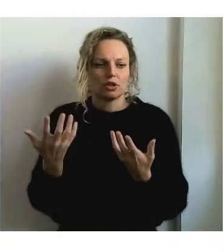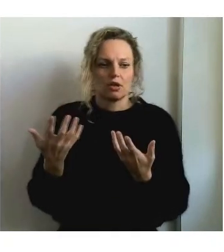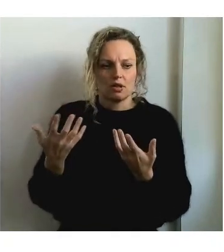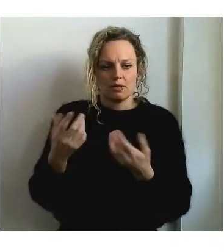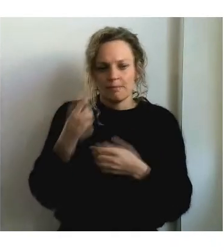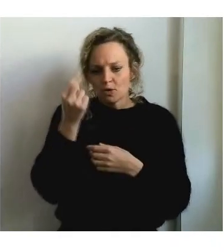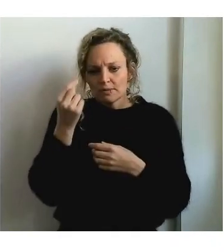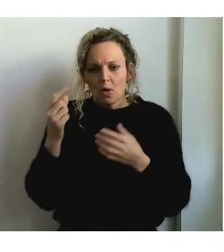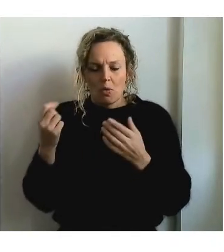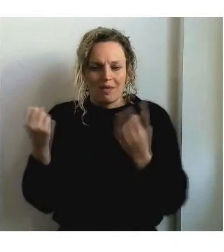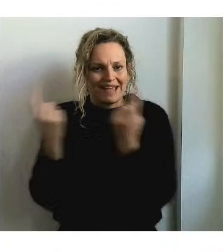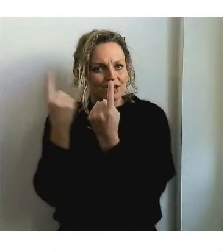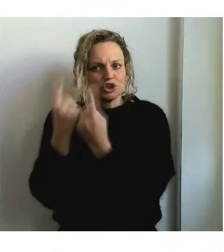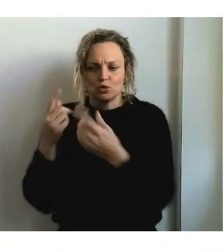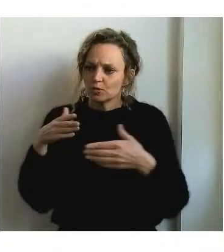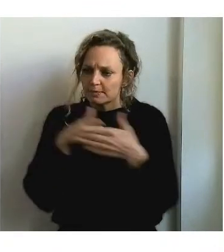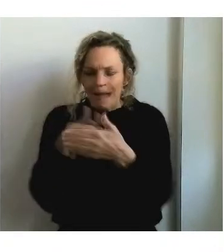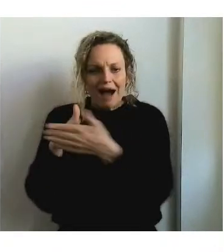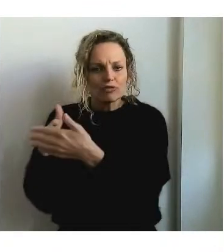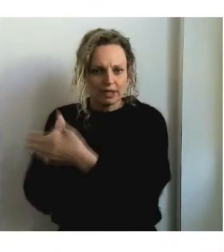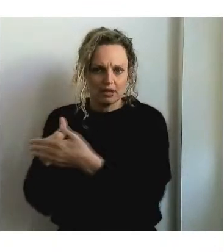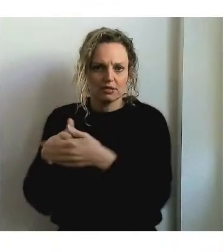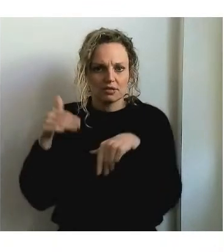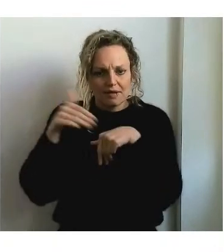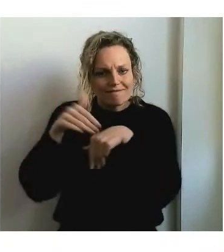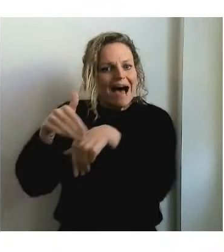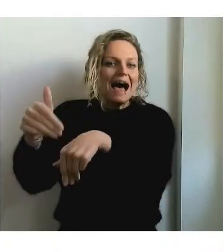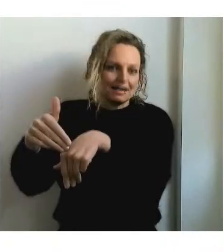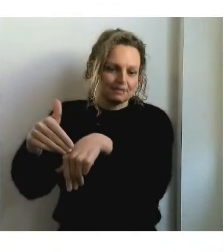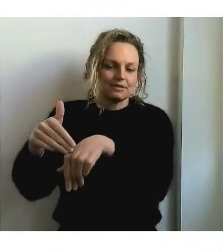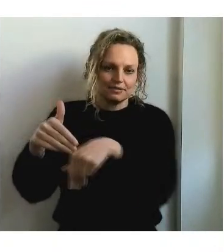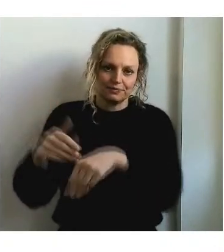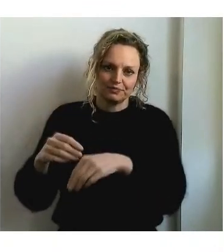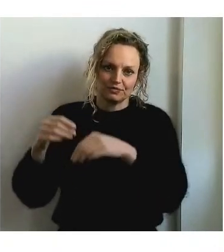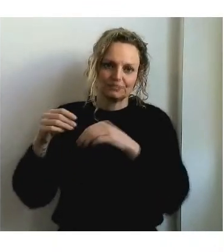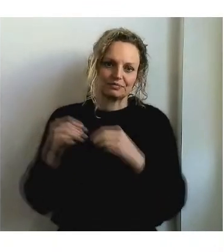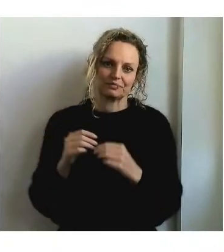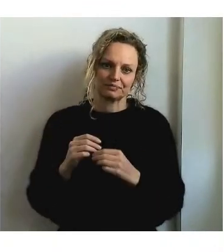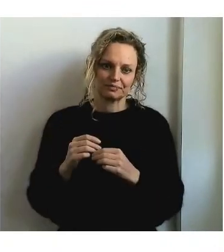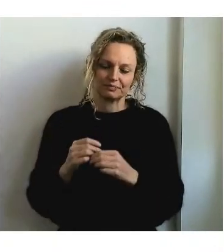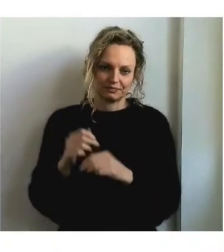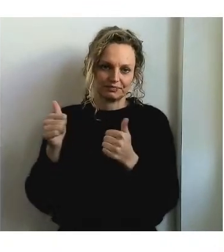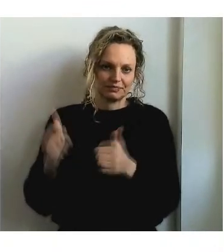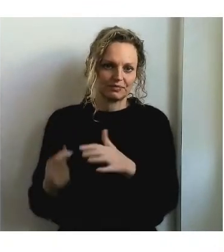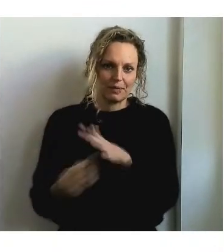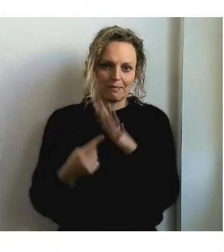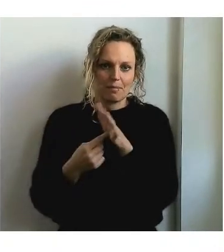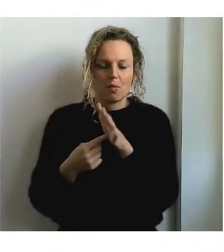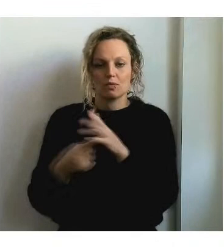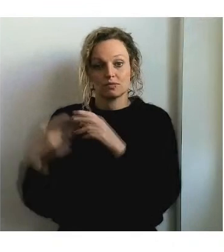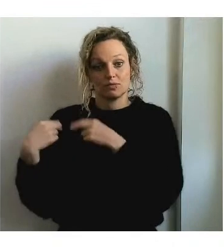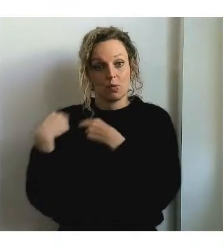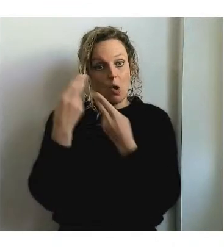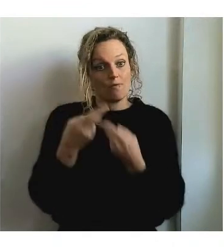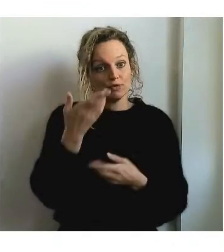consequences. So yeah, absolutely. So over to you, Emma. Good Things Foundation had the